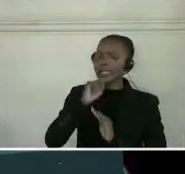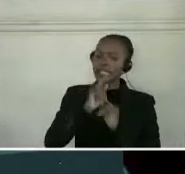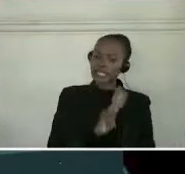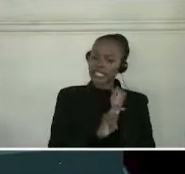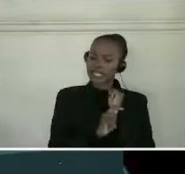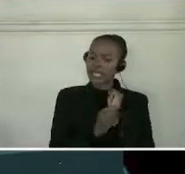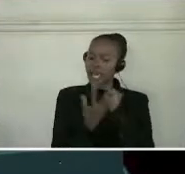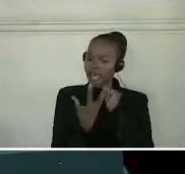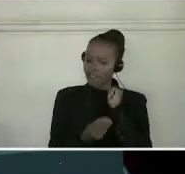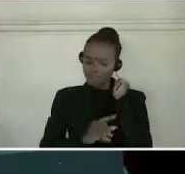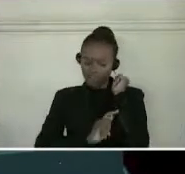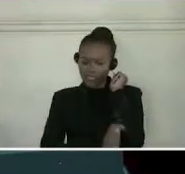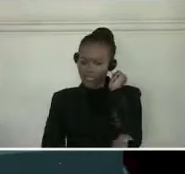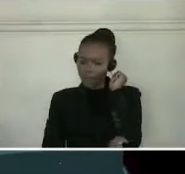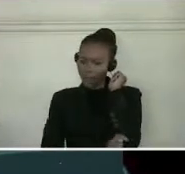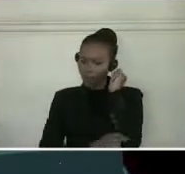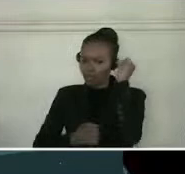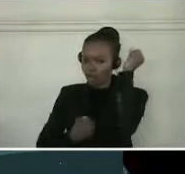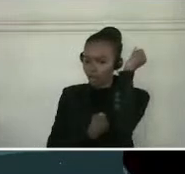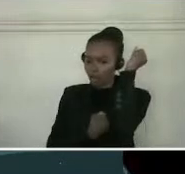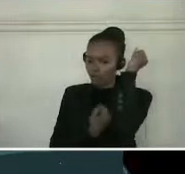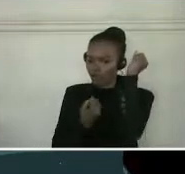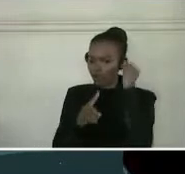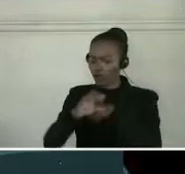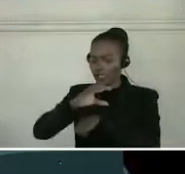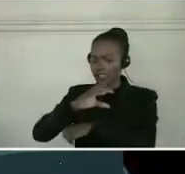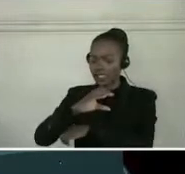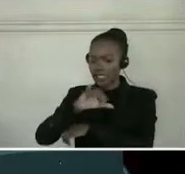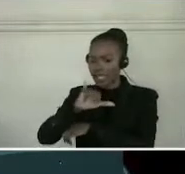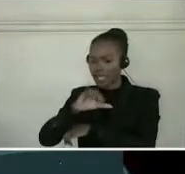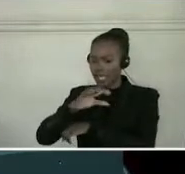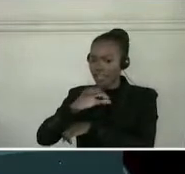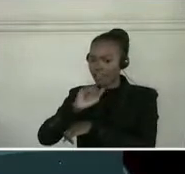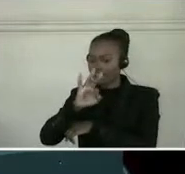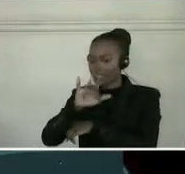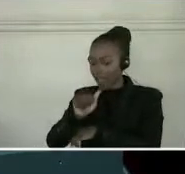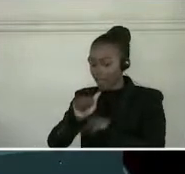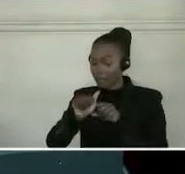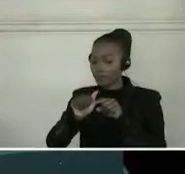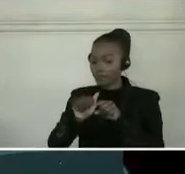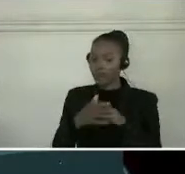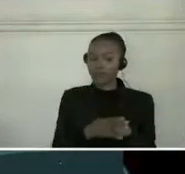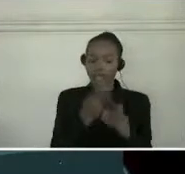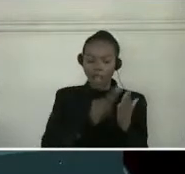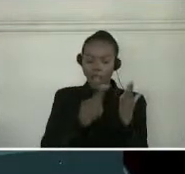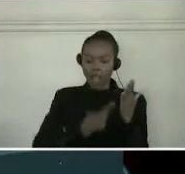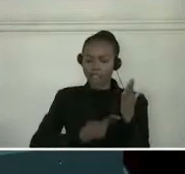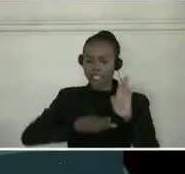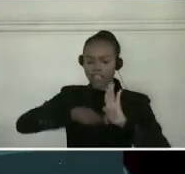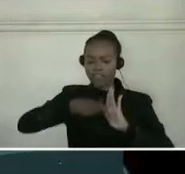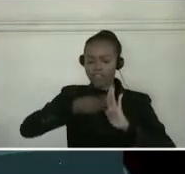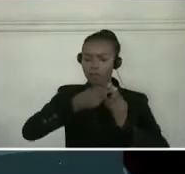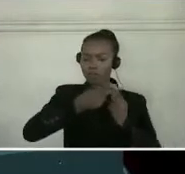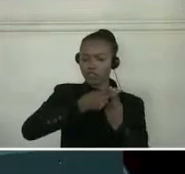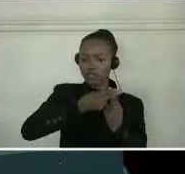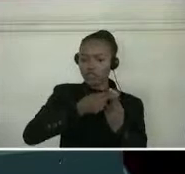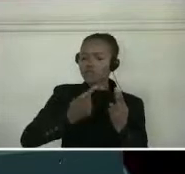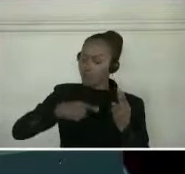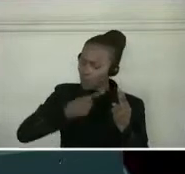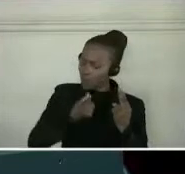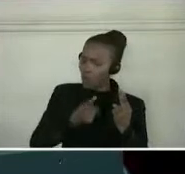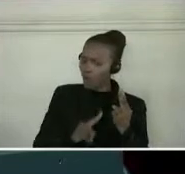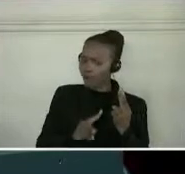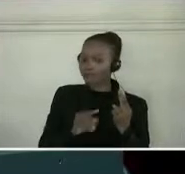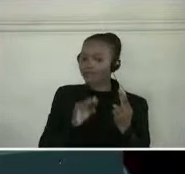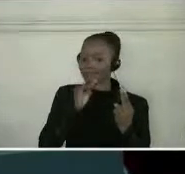civsa through us development unit we have procured for a mobile entertainment track which